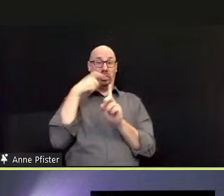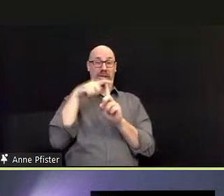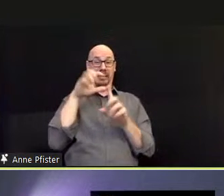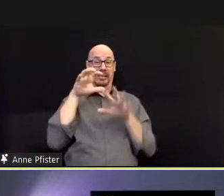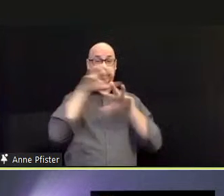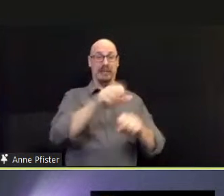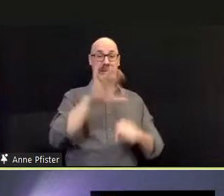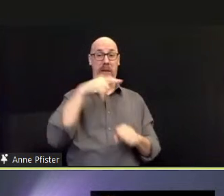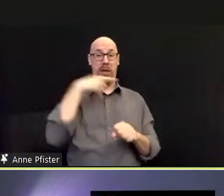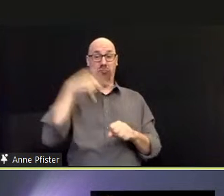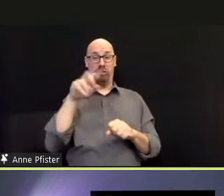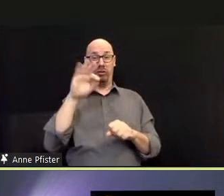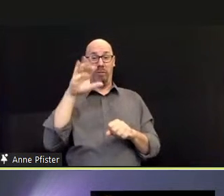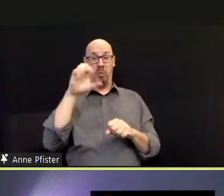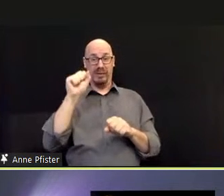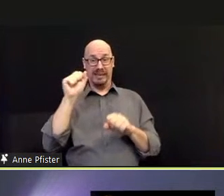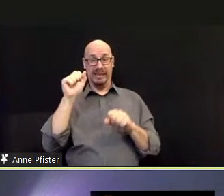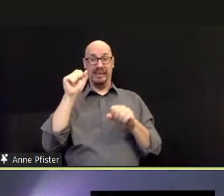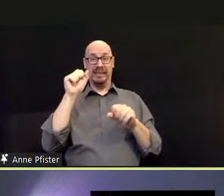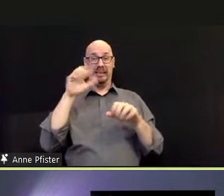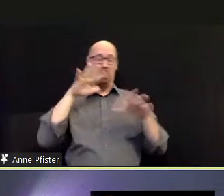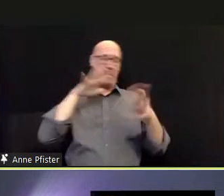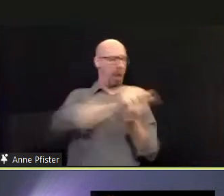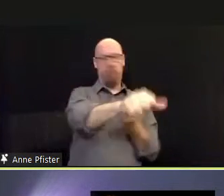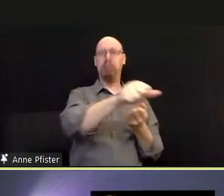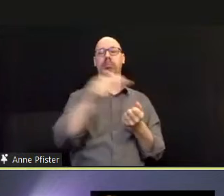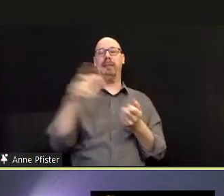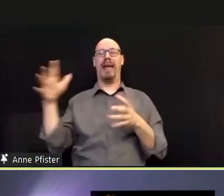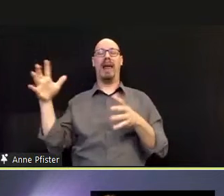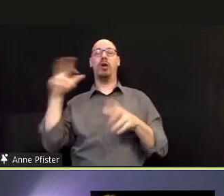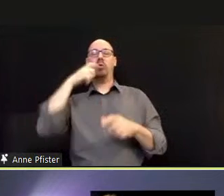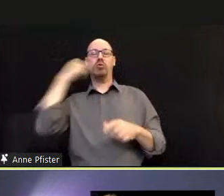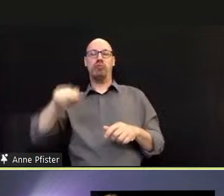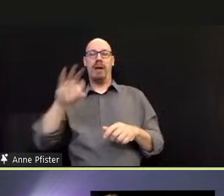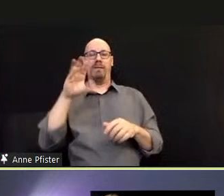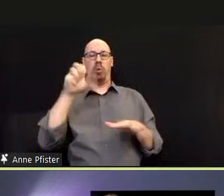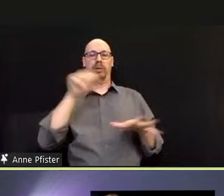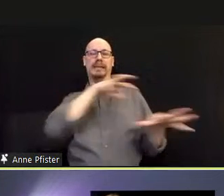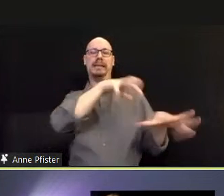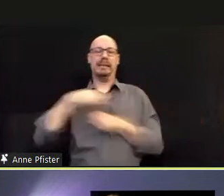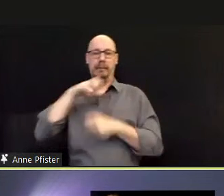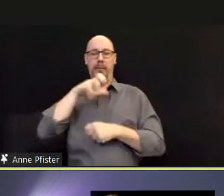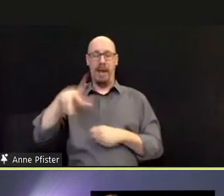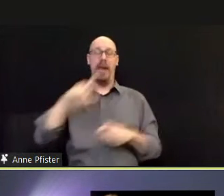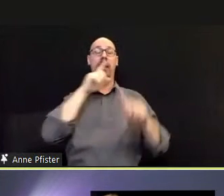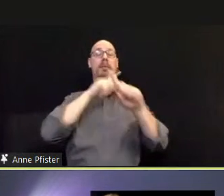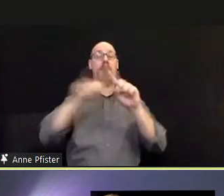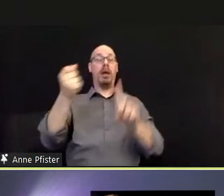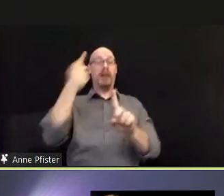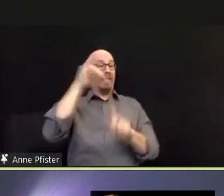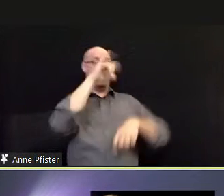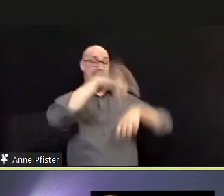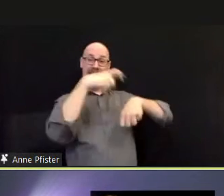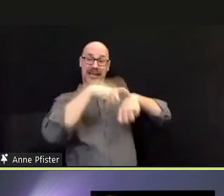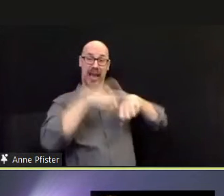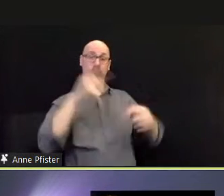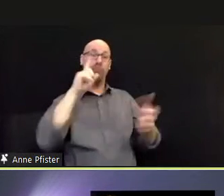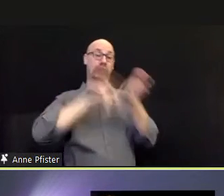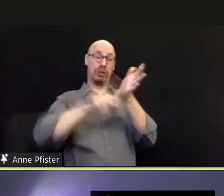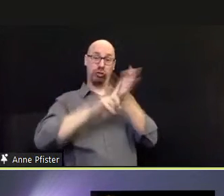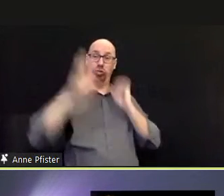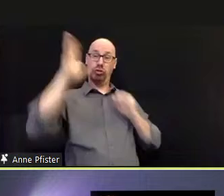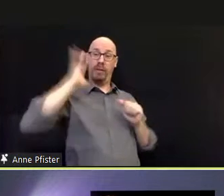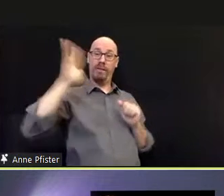As someone new to working with the Ukrainian deaf community, but with 20 years at that time of research in the former